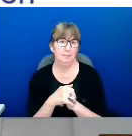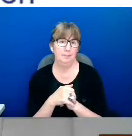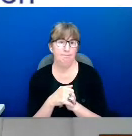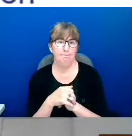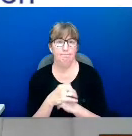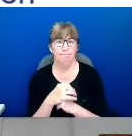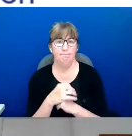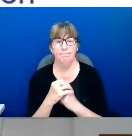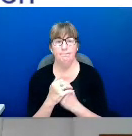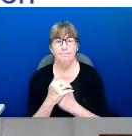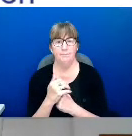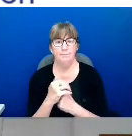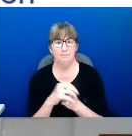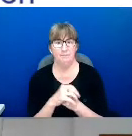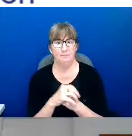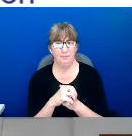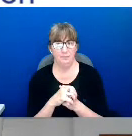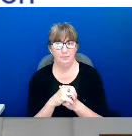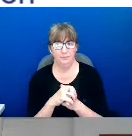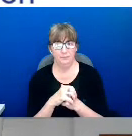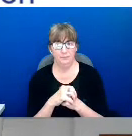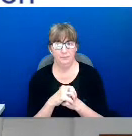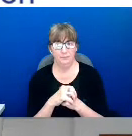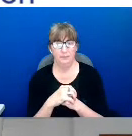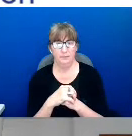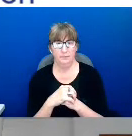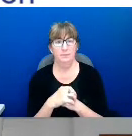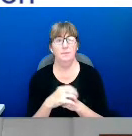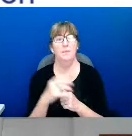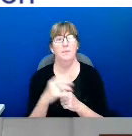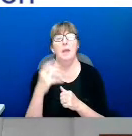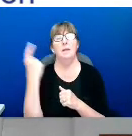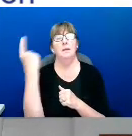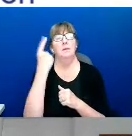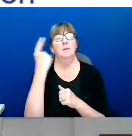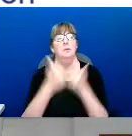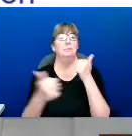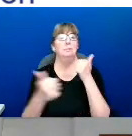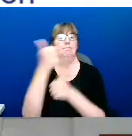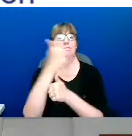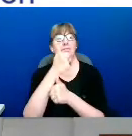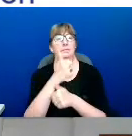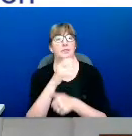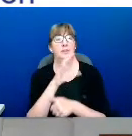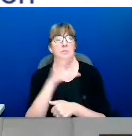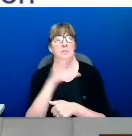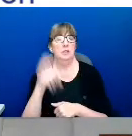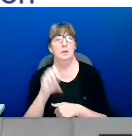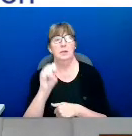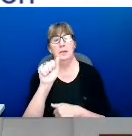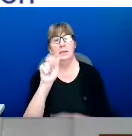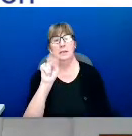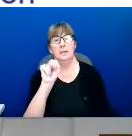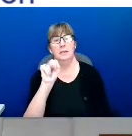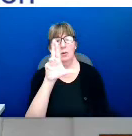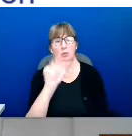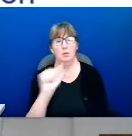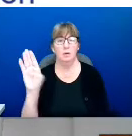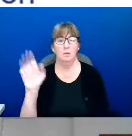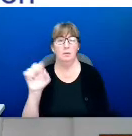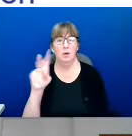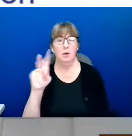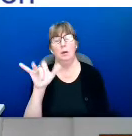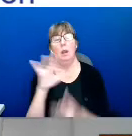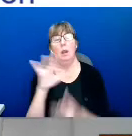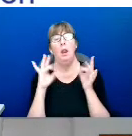One of our board members in my company, Miss Sandra Barkey, who a lot of us worked for when she was special ed director in Kanawha County, tells some real horror stories.